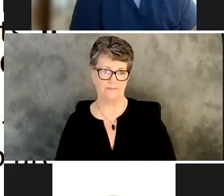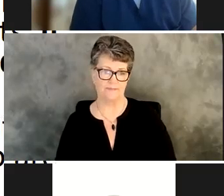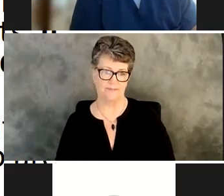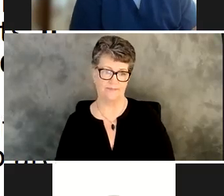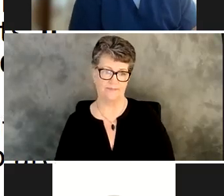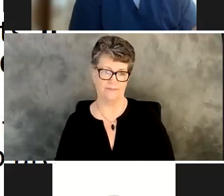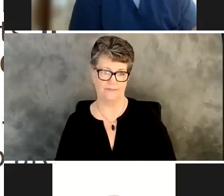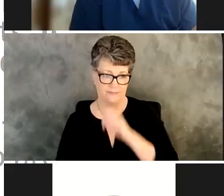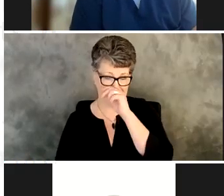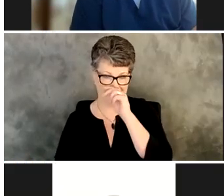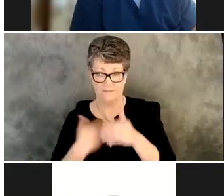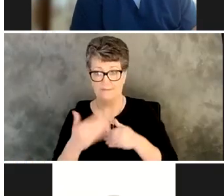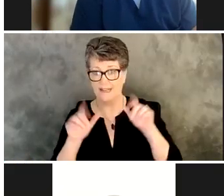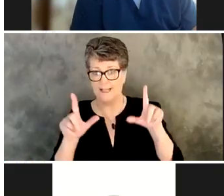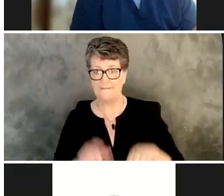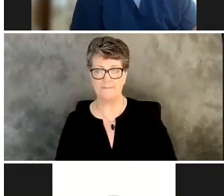Next slide.